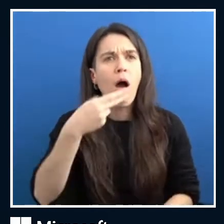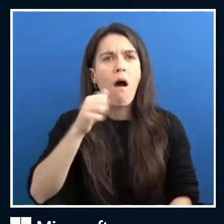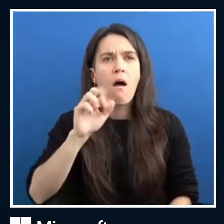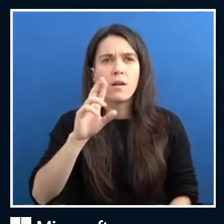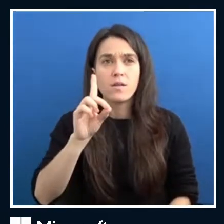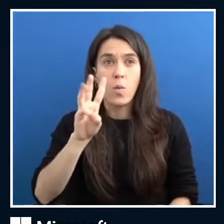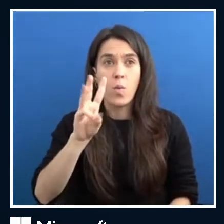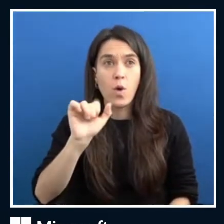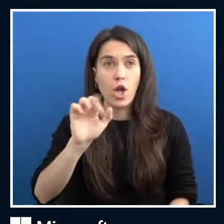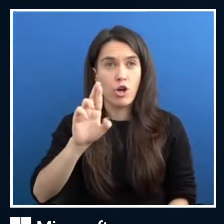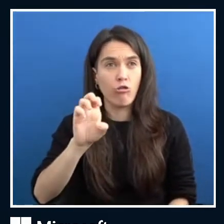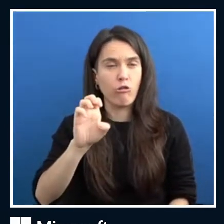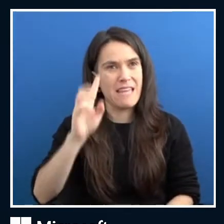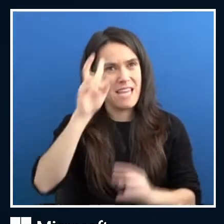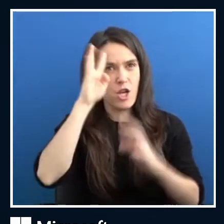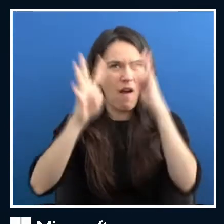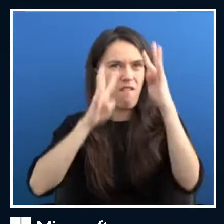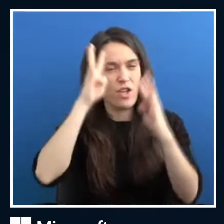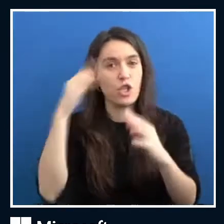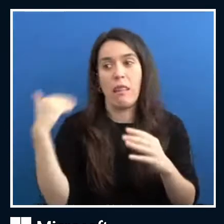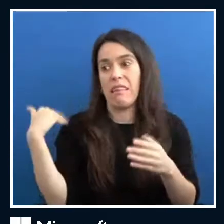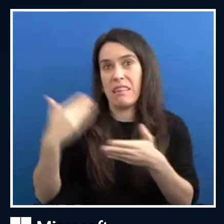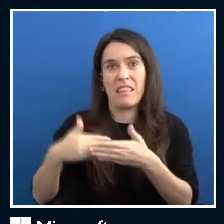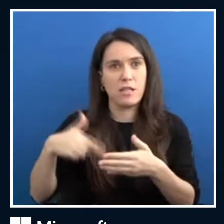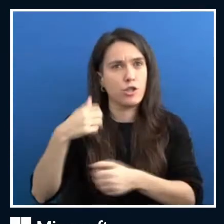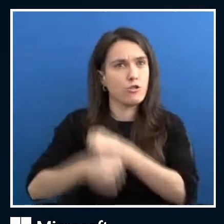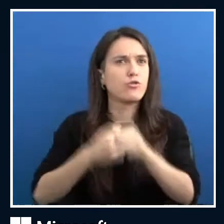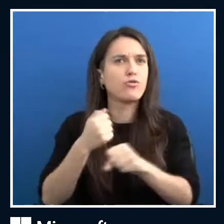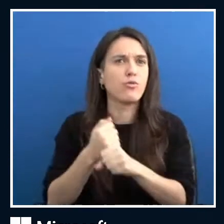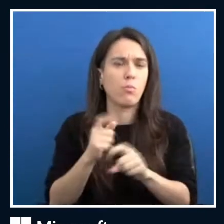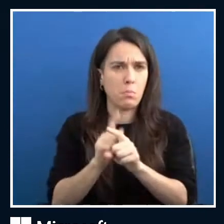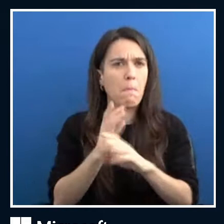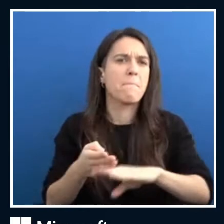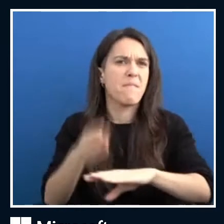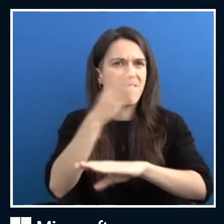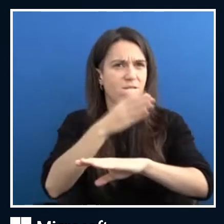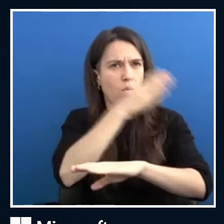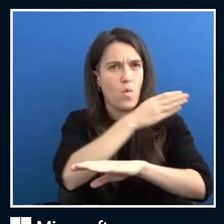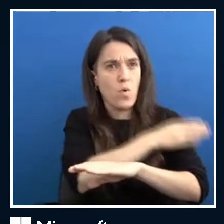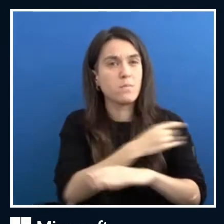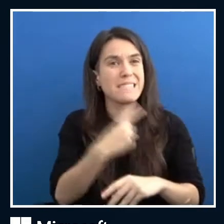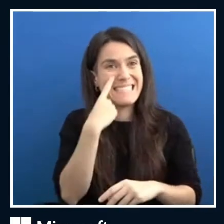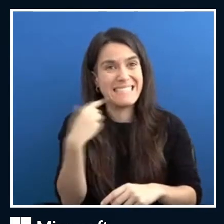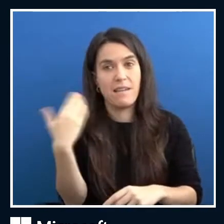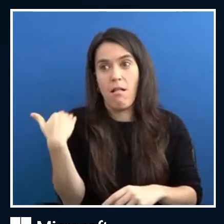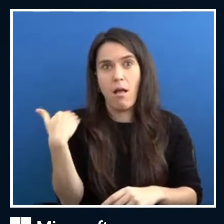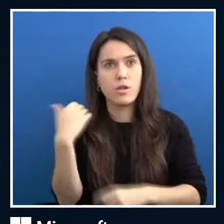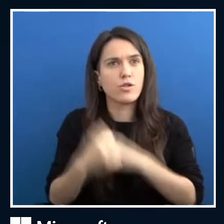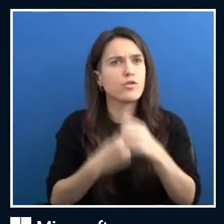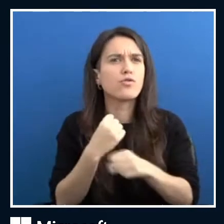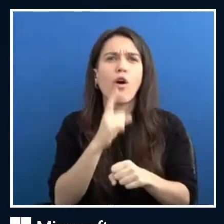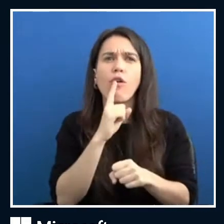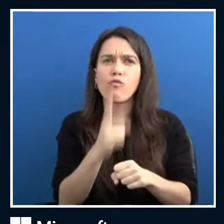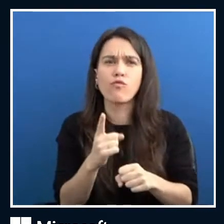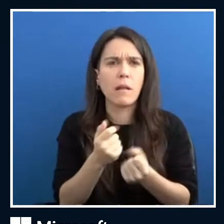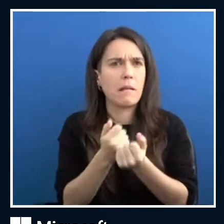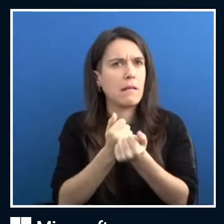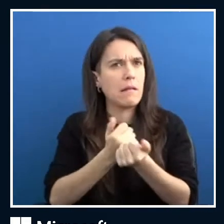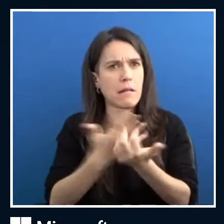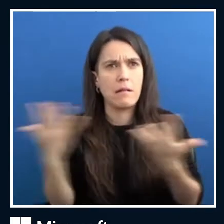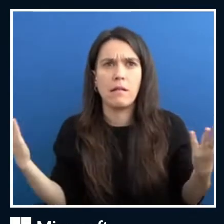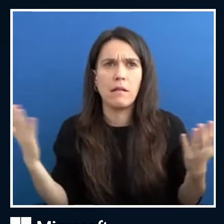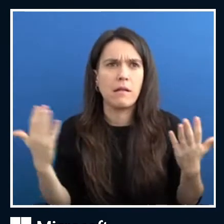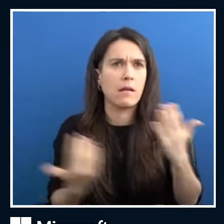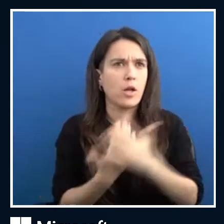It happened early as well, but last year we see a lot of different cool things like NVIDIA new